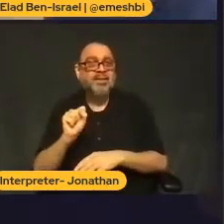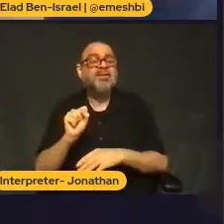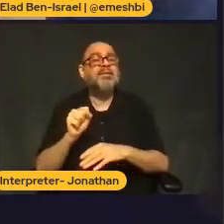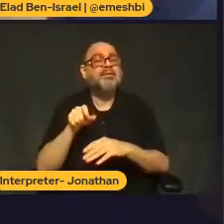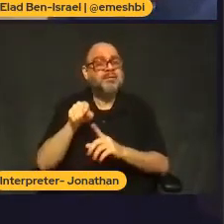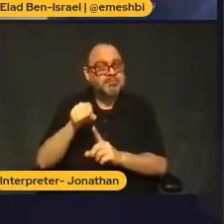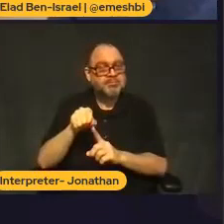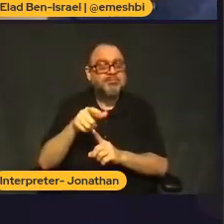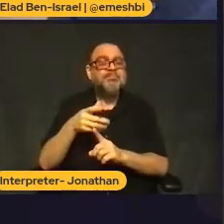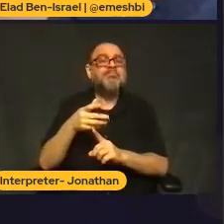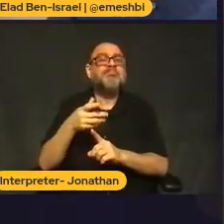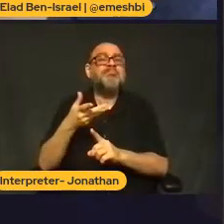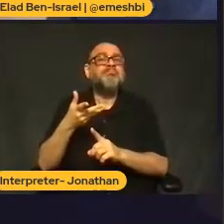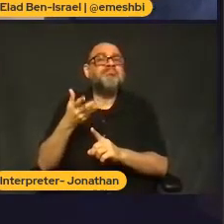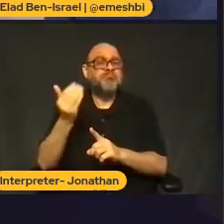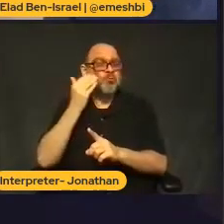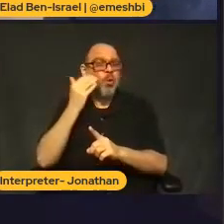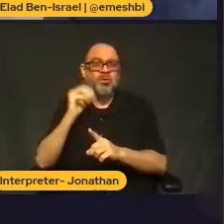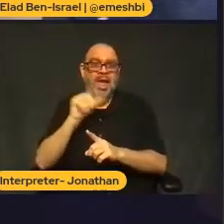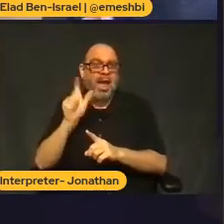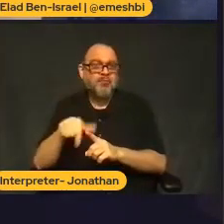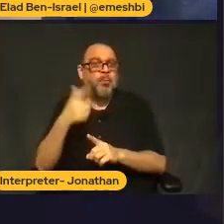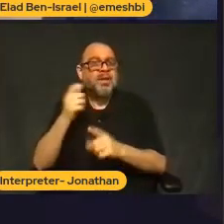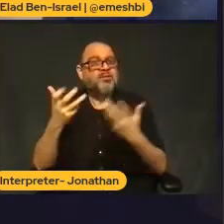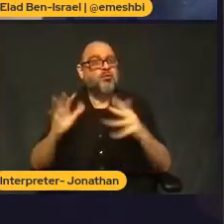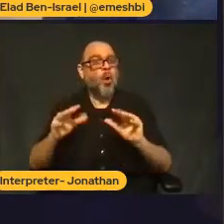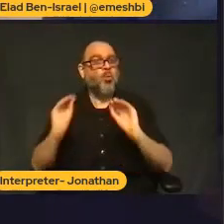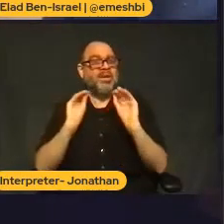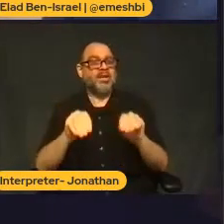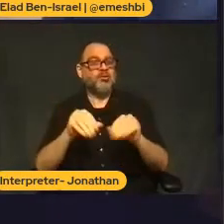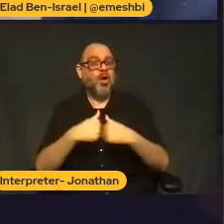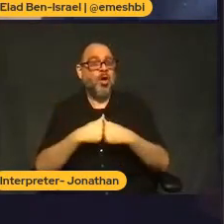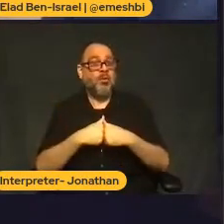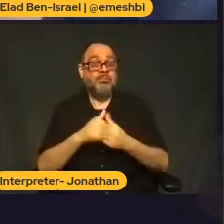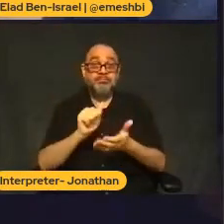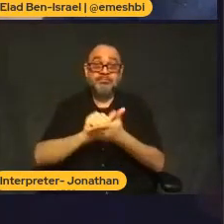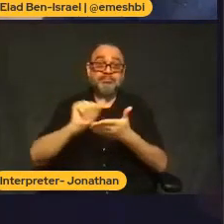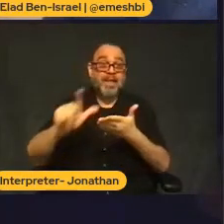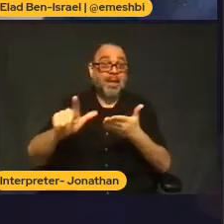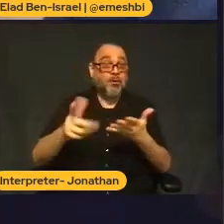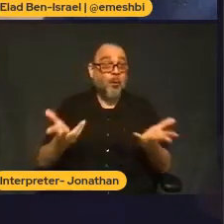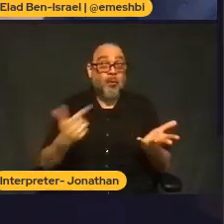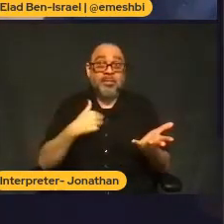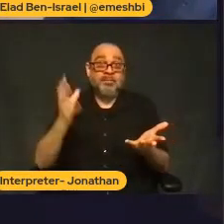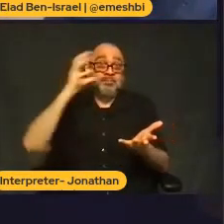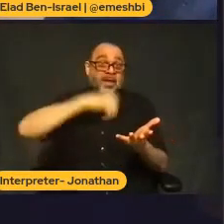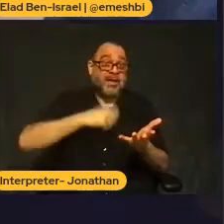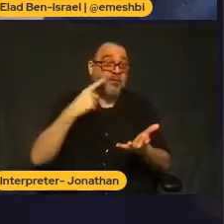already installed on Lambda. That's it, I guess, for this part.